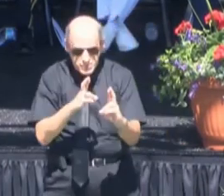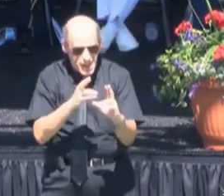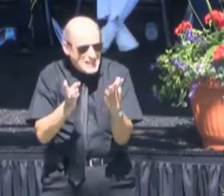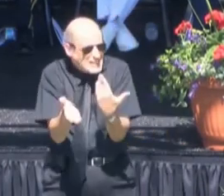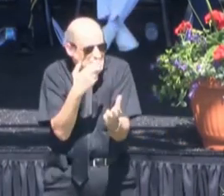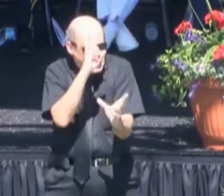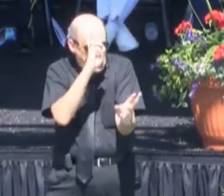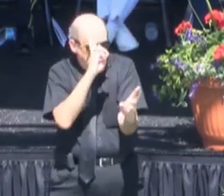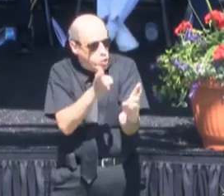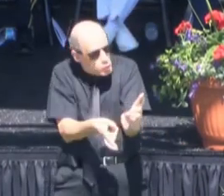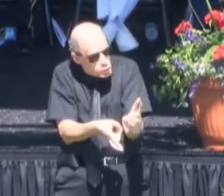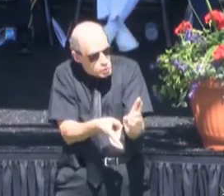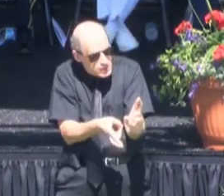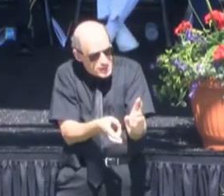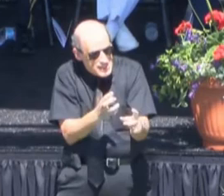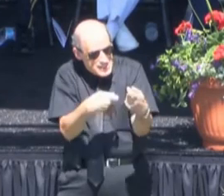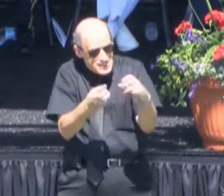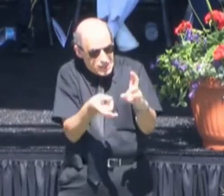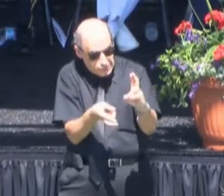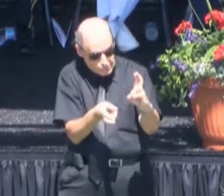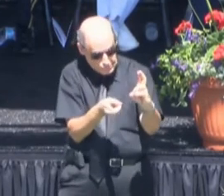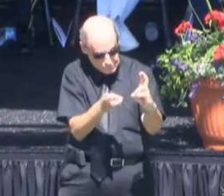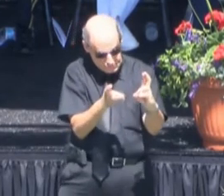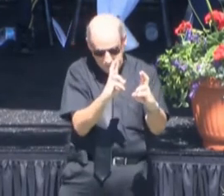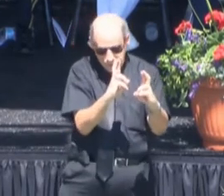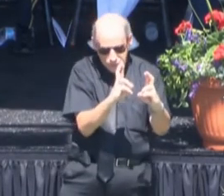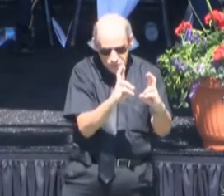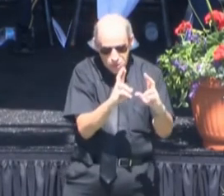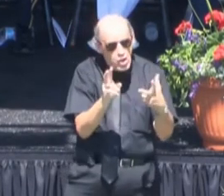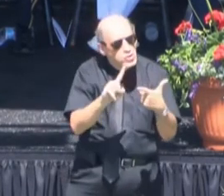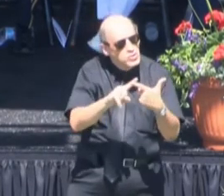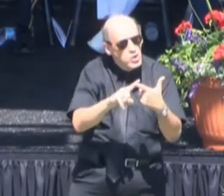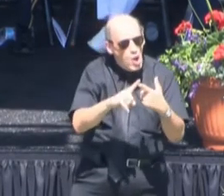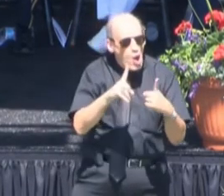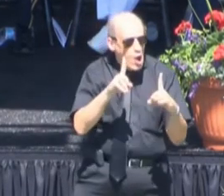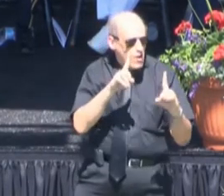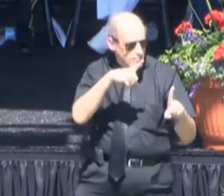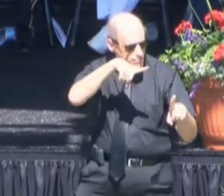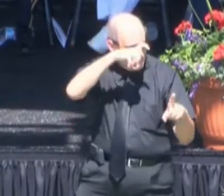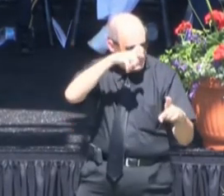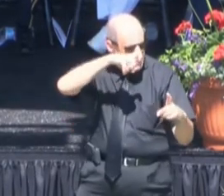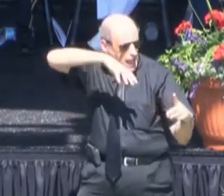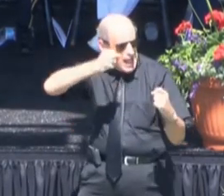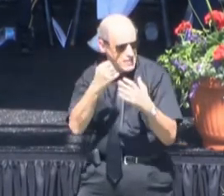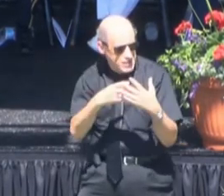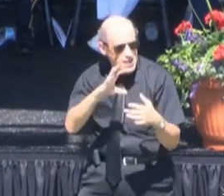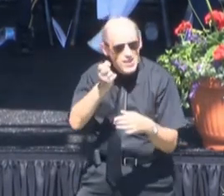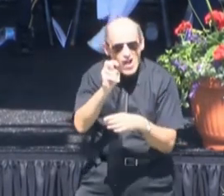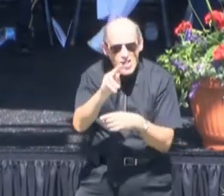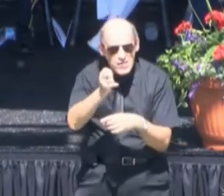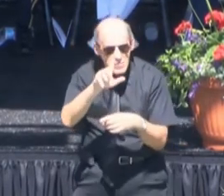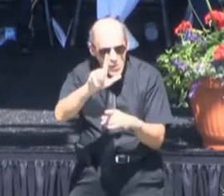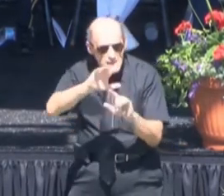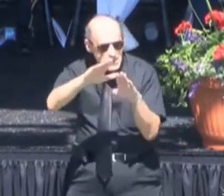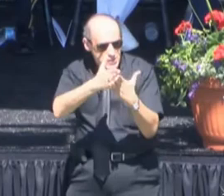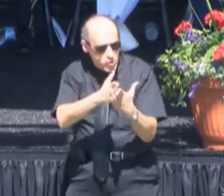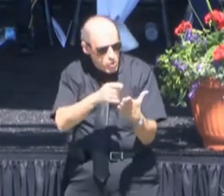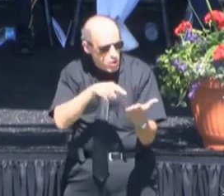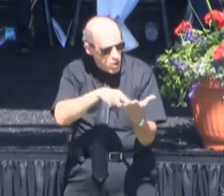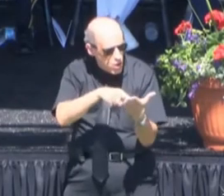gained. 2. Question everything. In Colin Powell's book, It Worked for Me, he states,